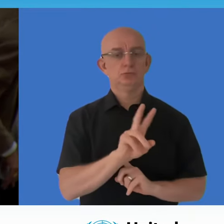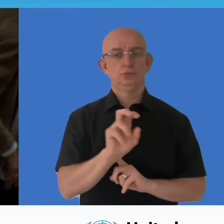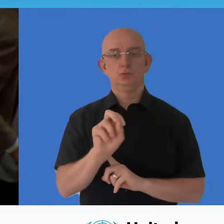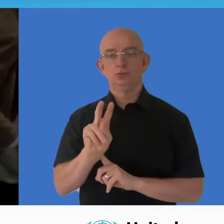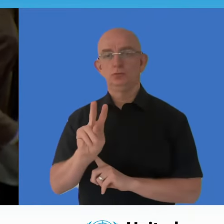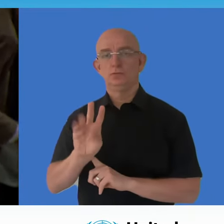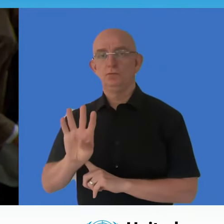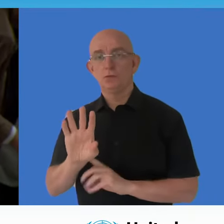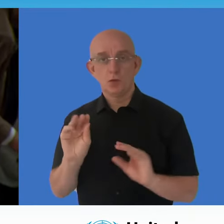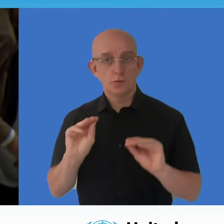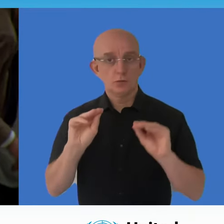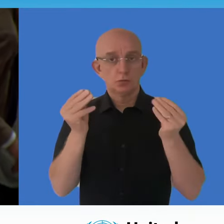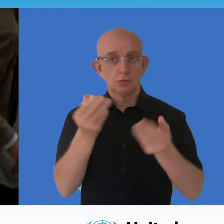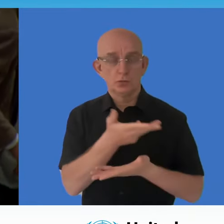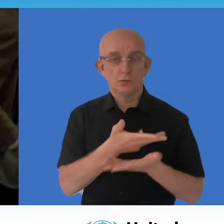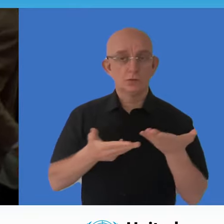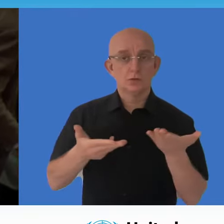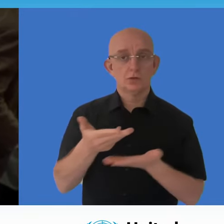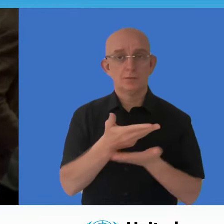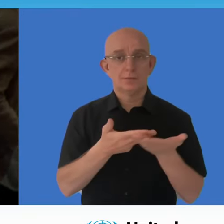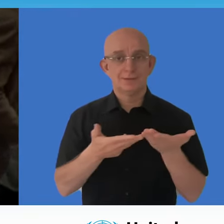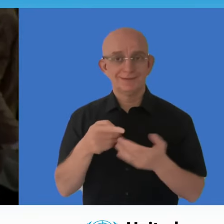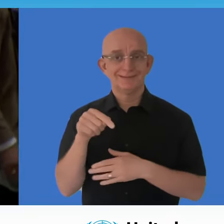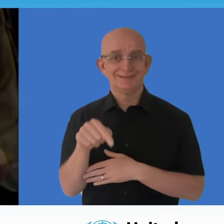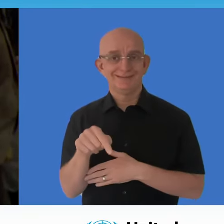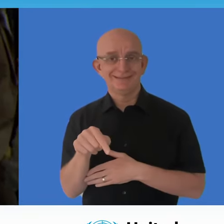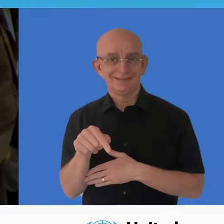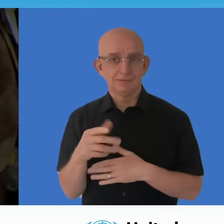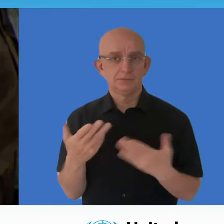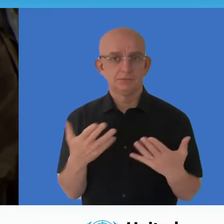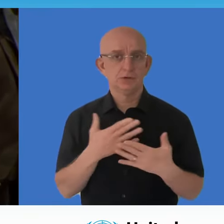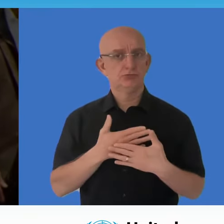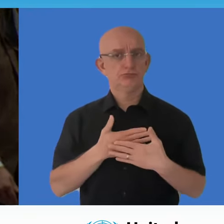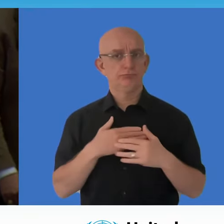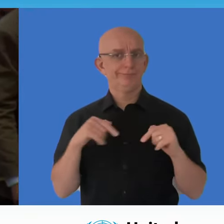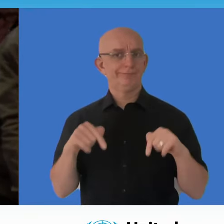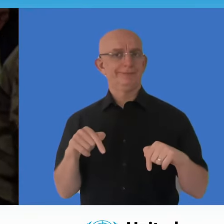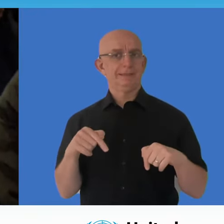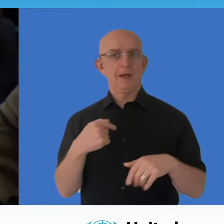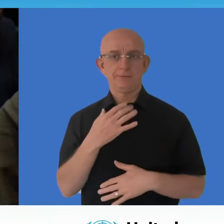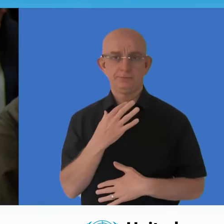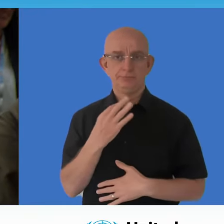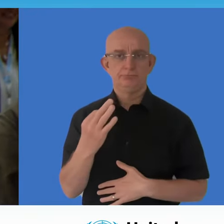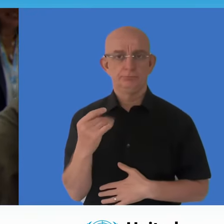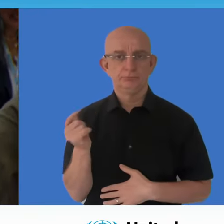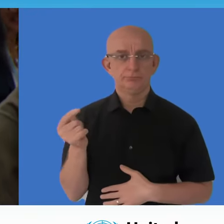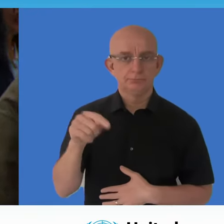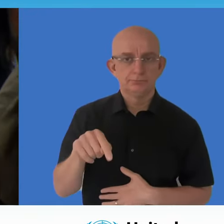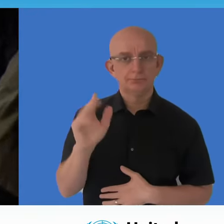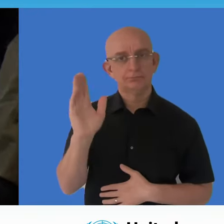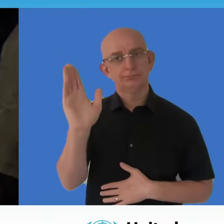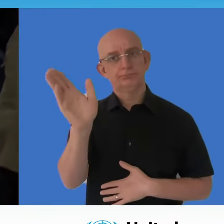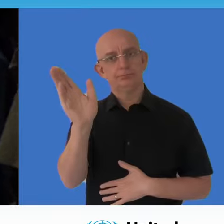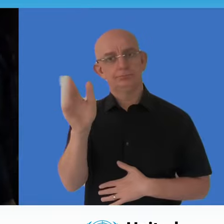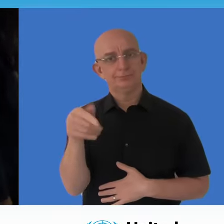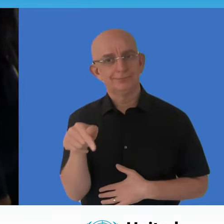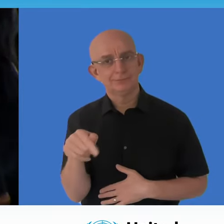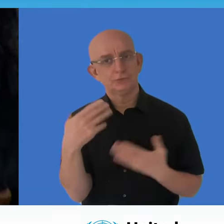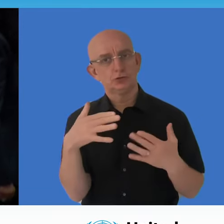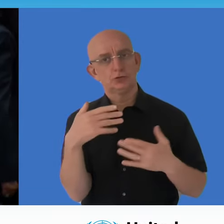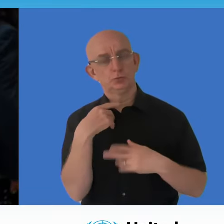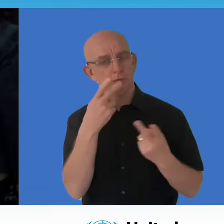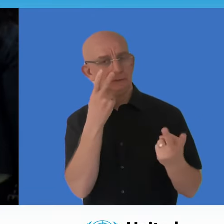And it is humbling indeed to be the next speaker following this truly inspiring and dynamic